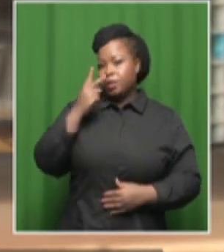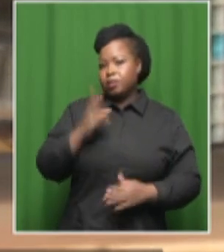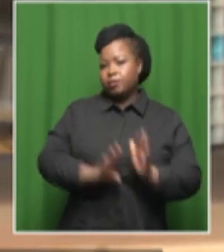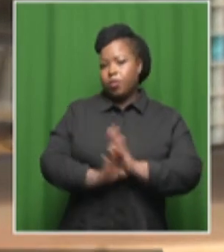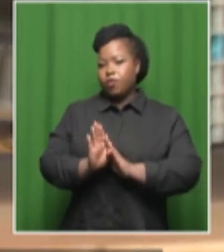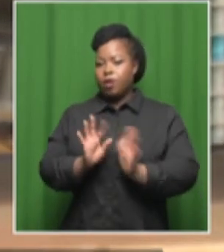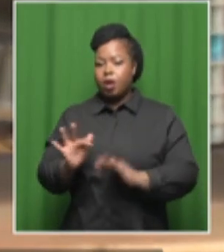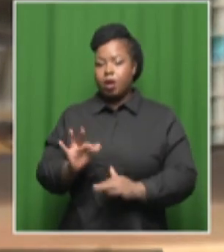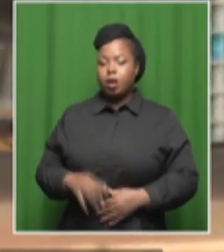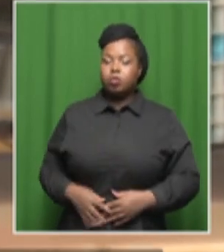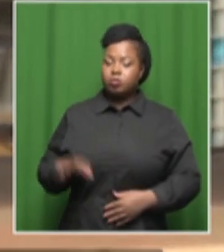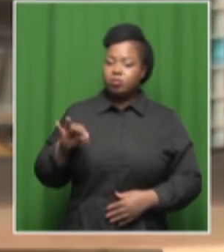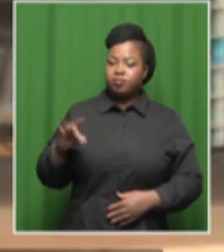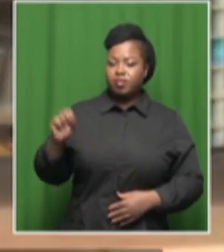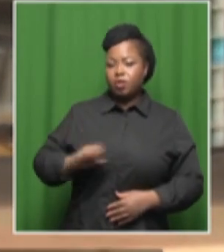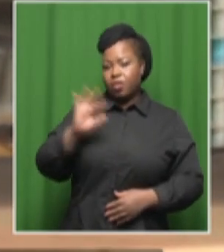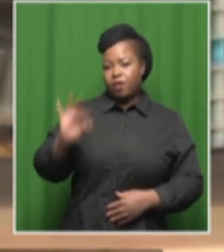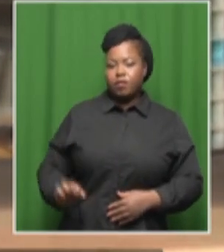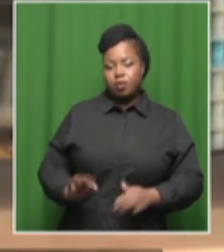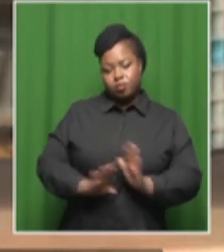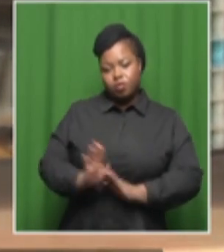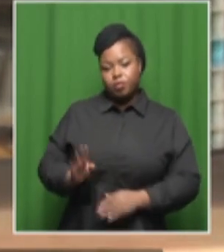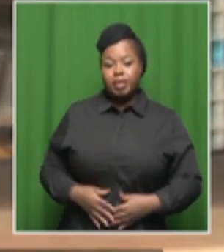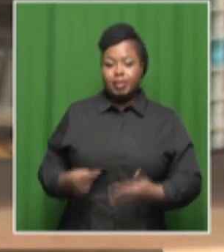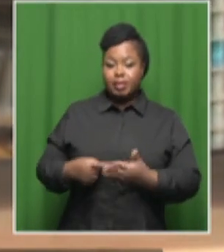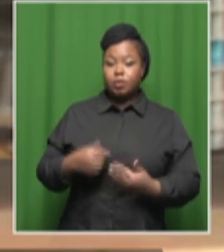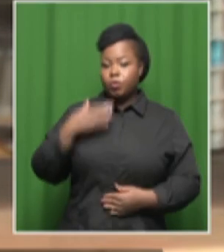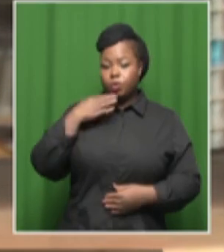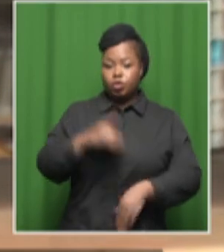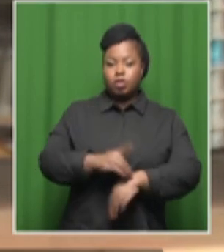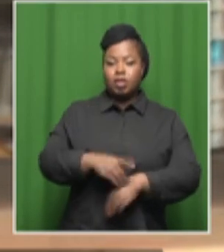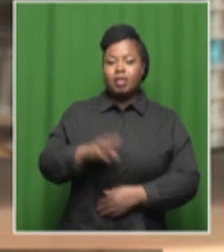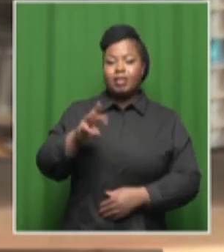of the day in South Africa on the ground. So to take this discussion further, Dr Nthabiseng